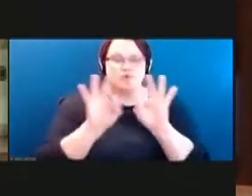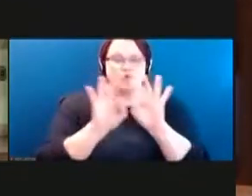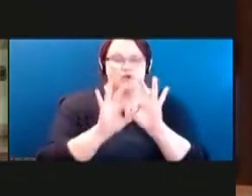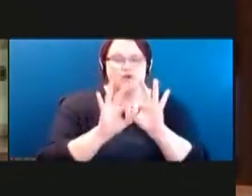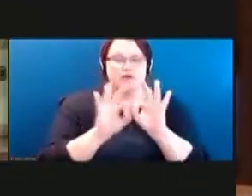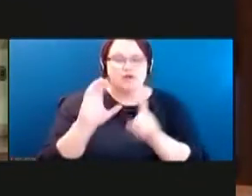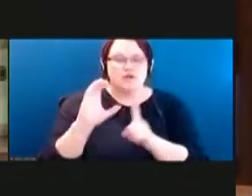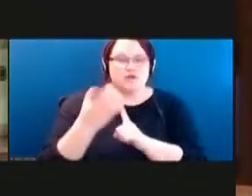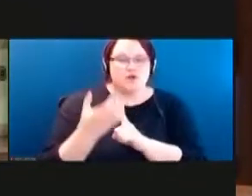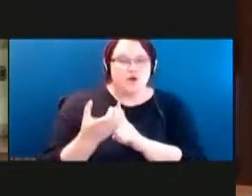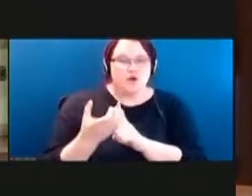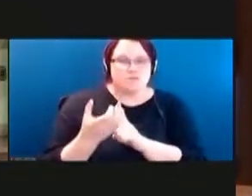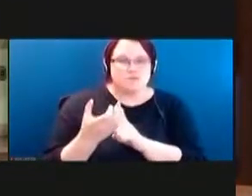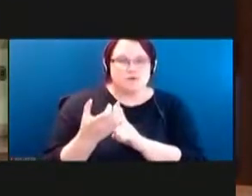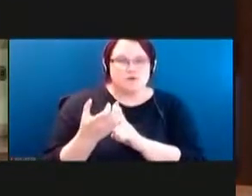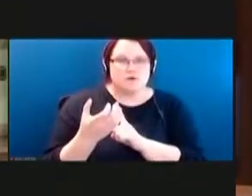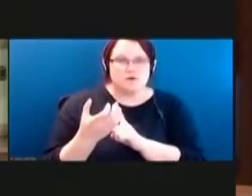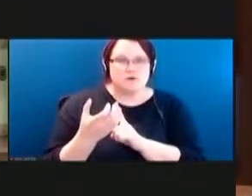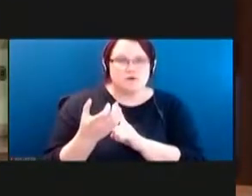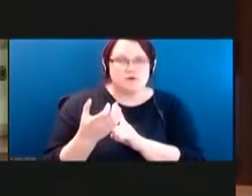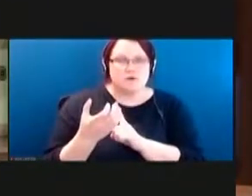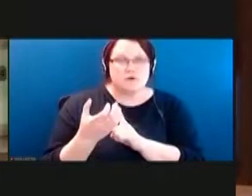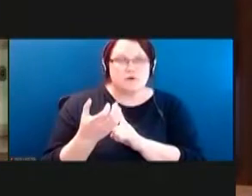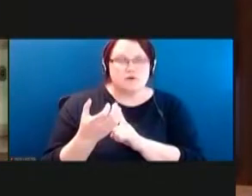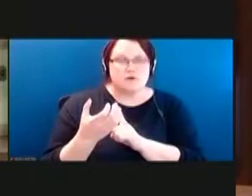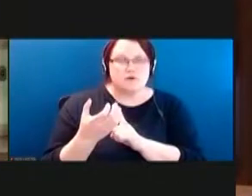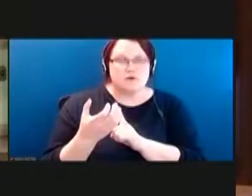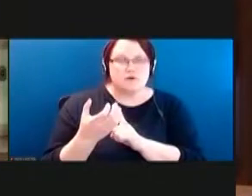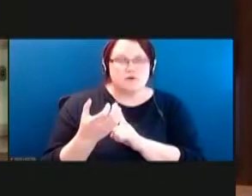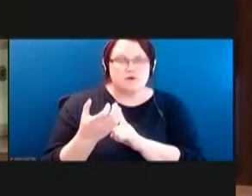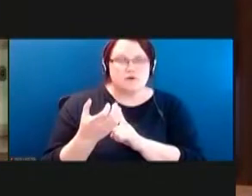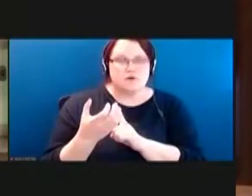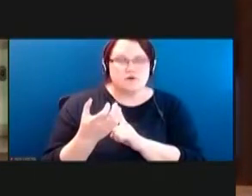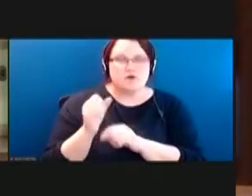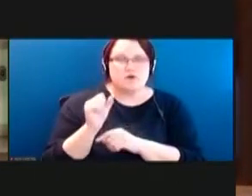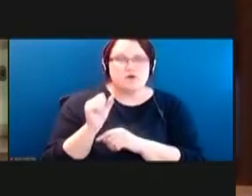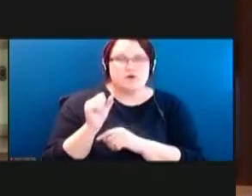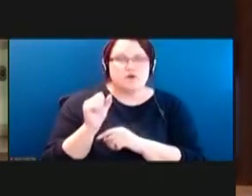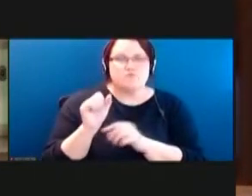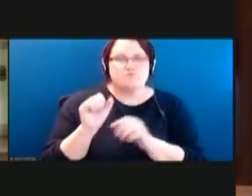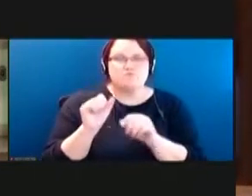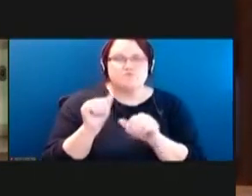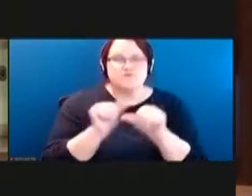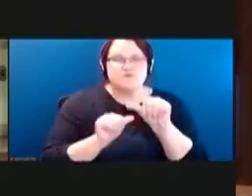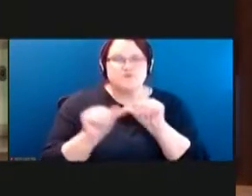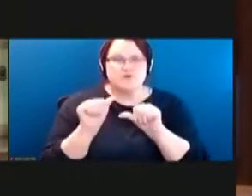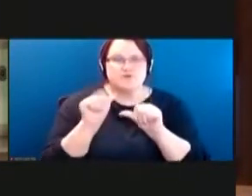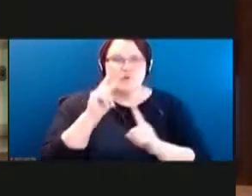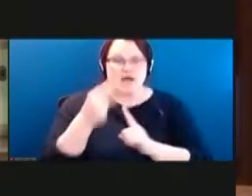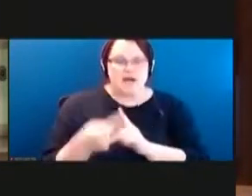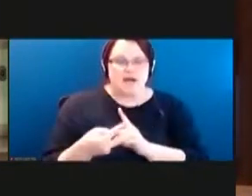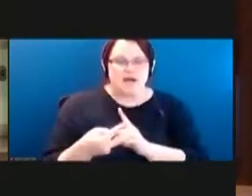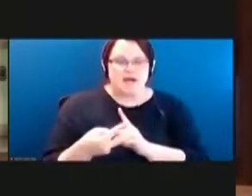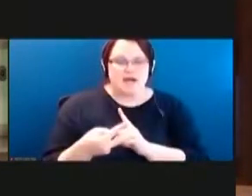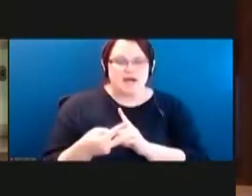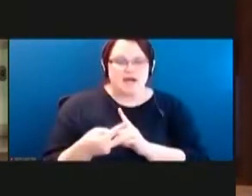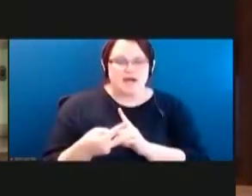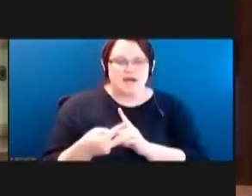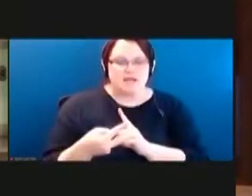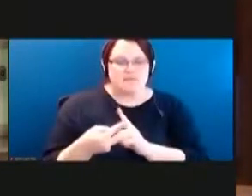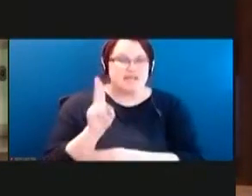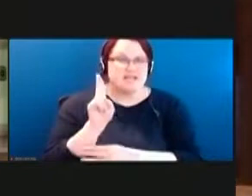or social aspects in the history of the city of Pittsburgh. Rodef Shalom